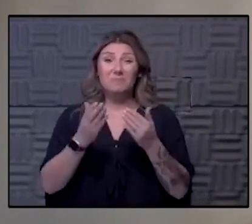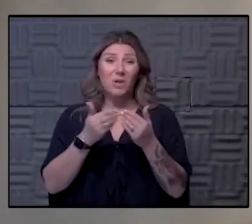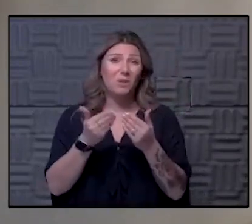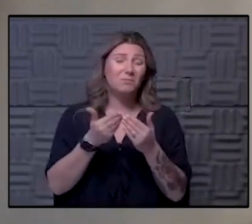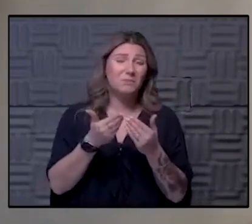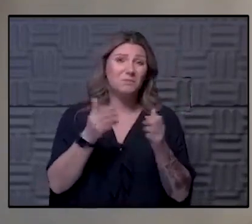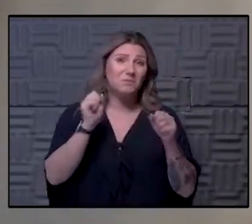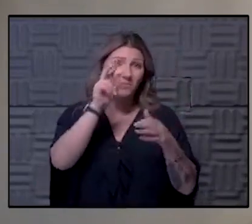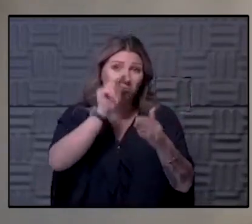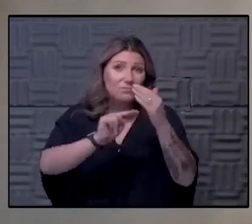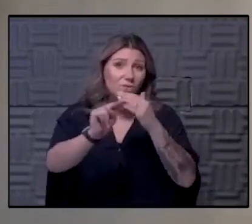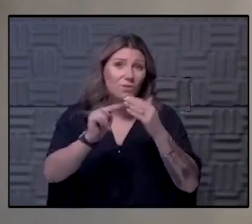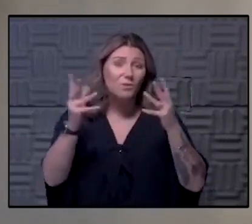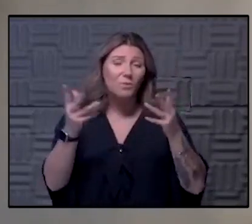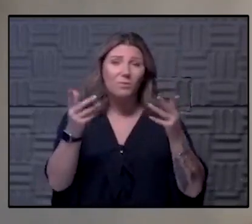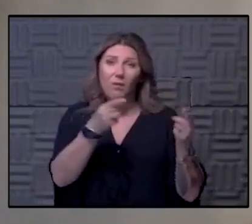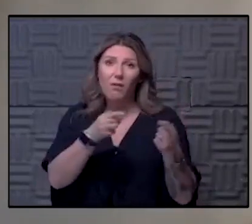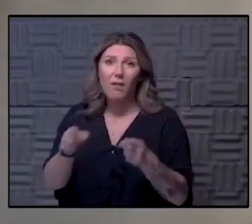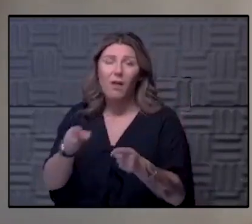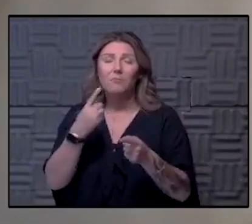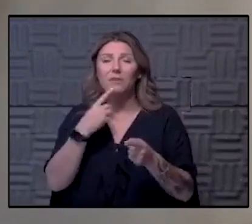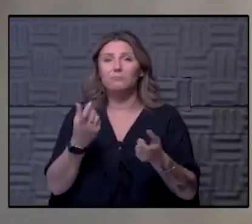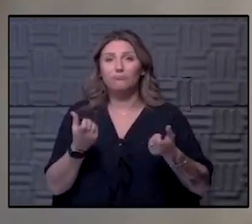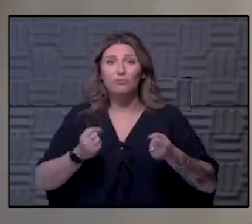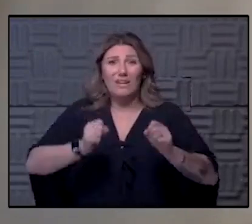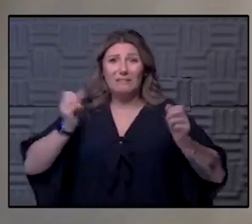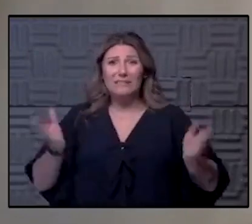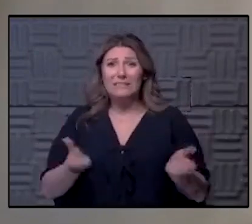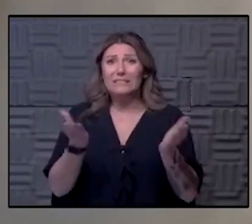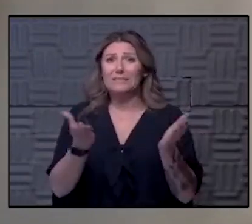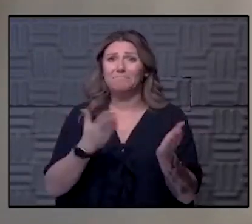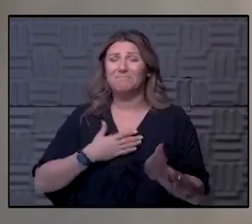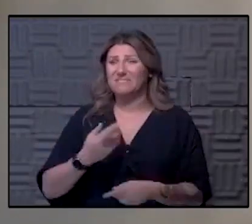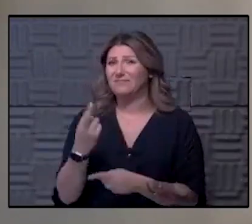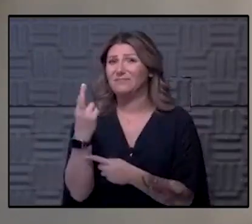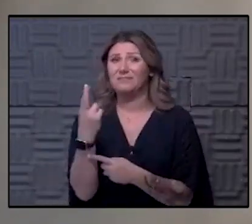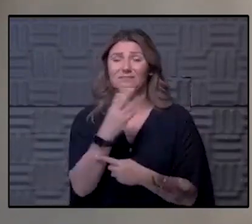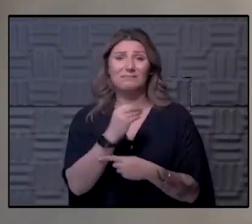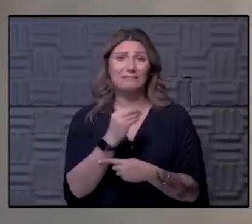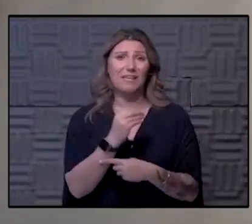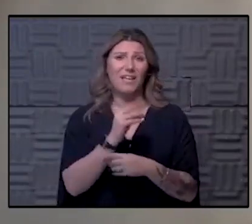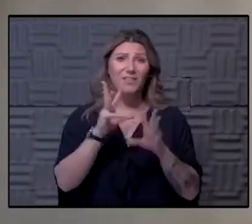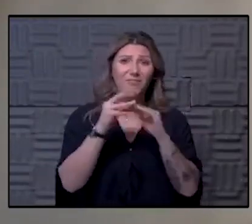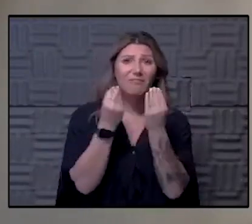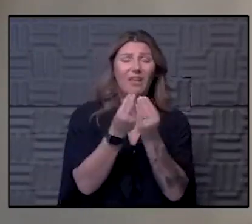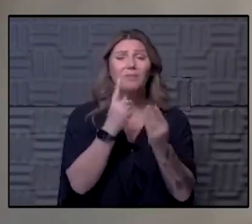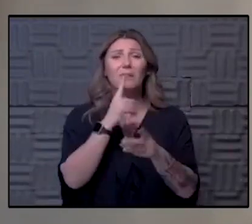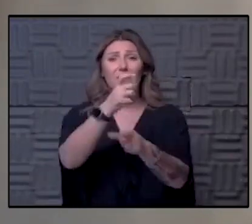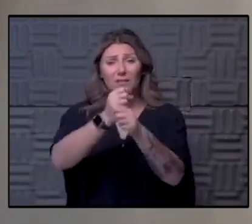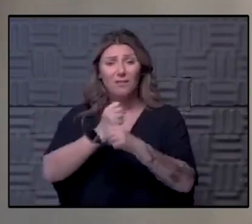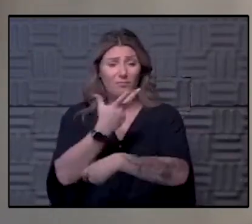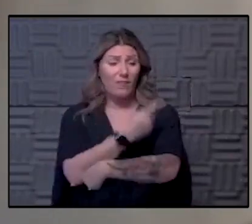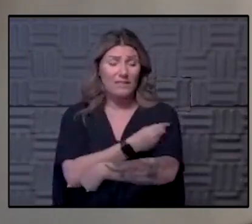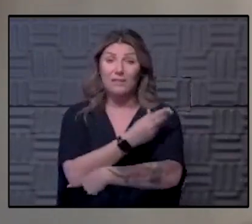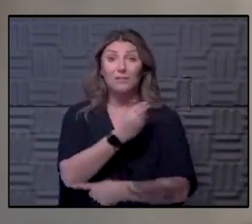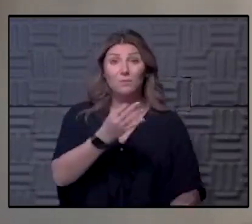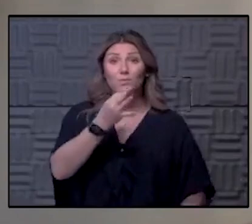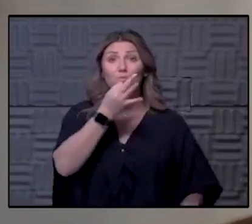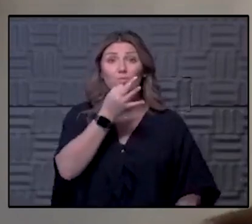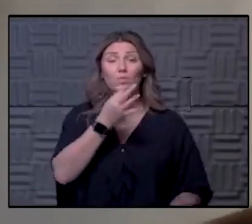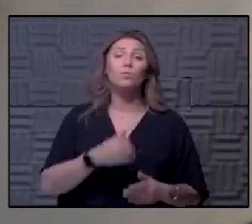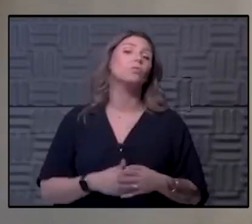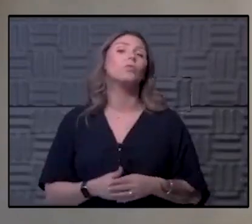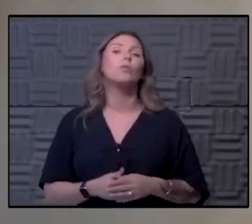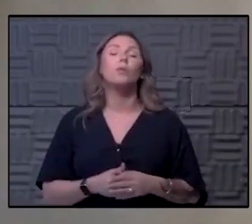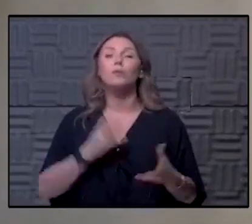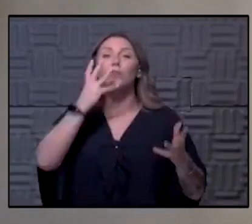have predicted would have happened. And I was trying to encourage my friends and close family to get the vaccine and get it soon. And